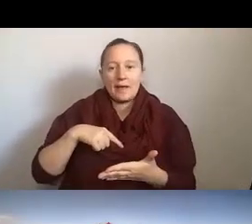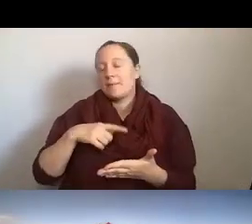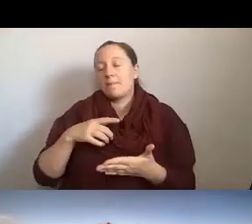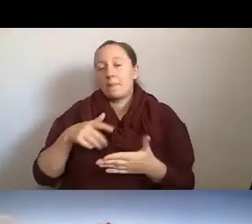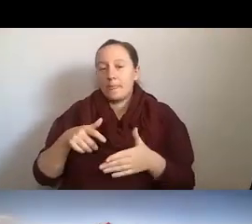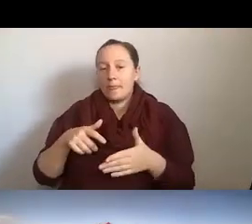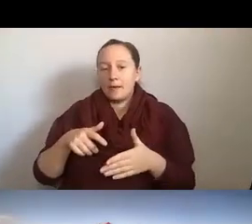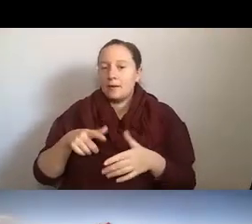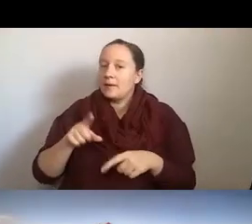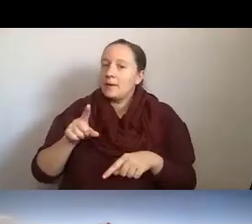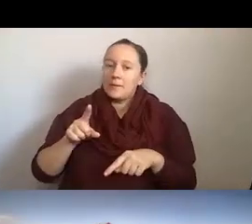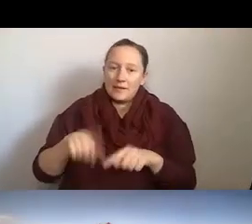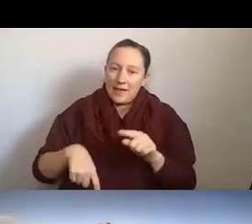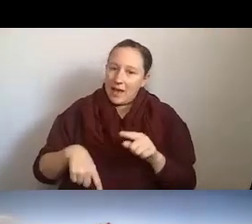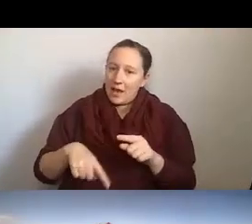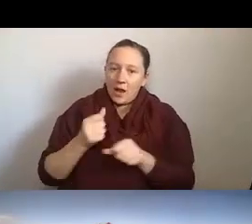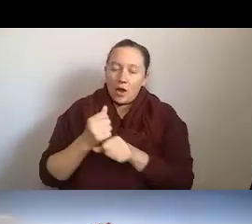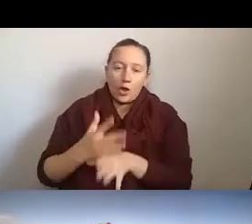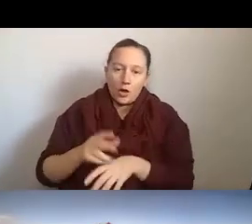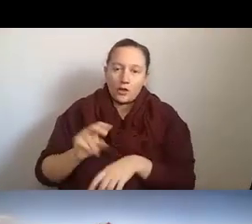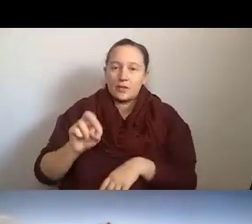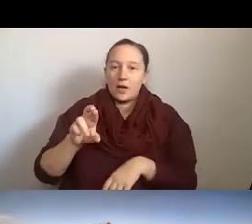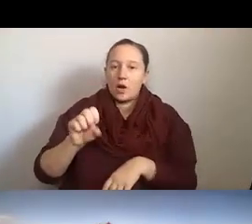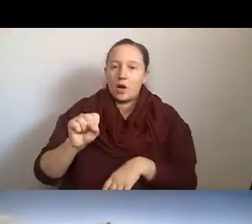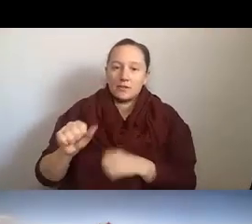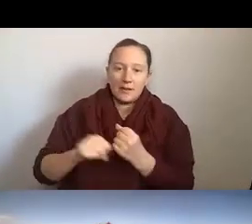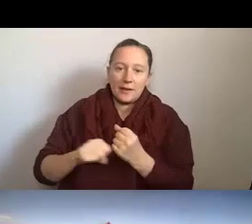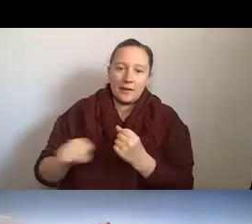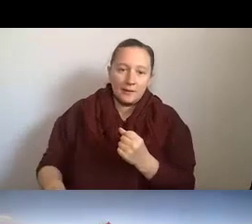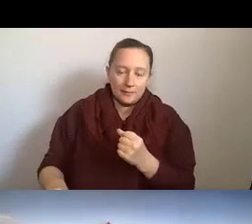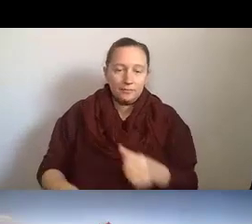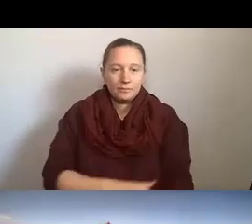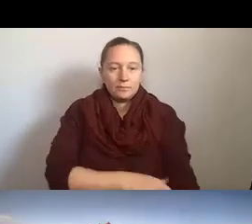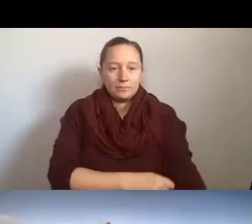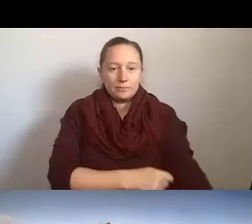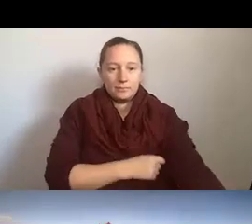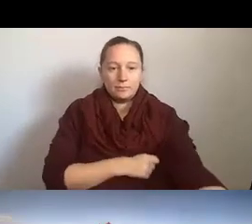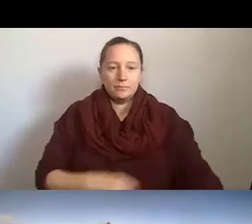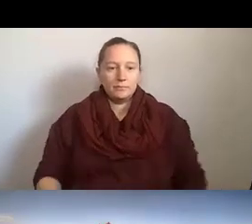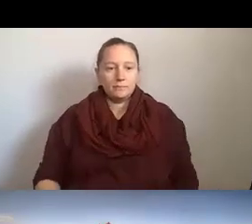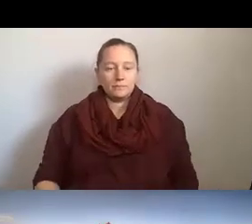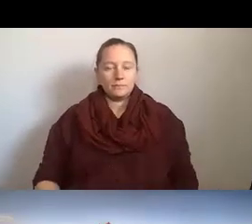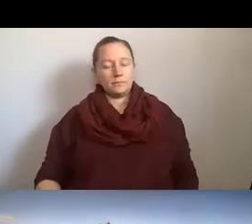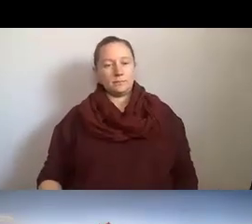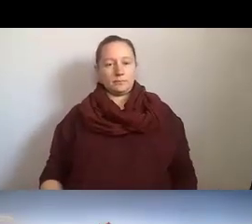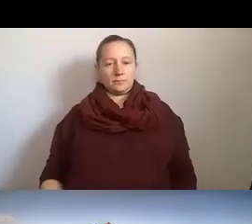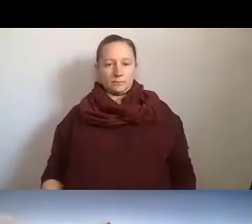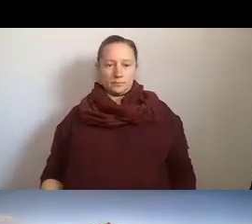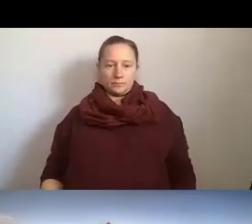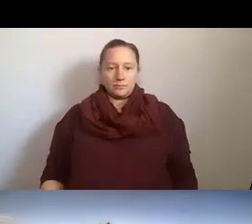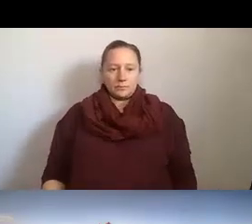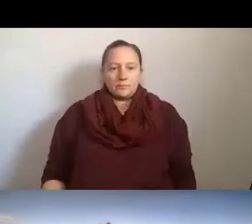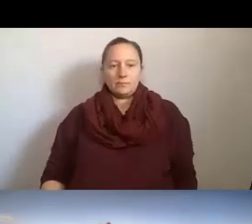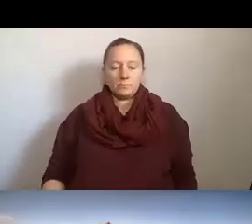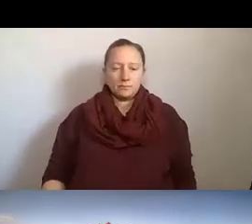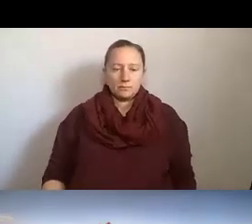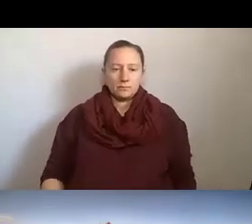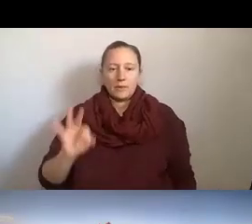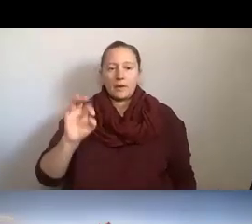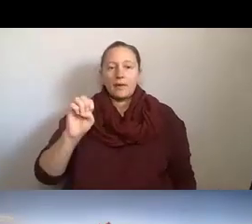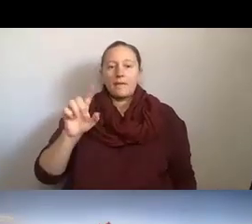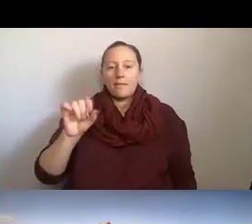grant has to have a science that is totally separate and apart from the training experience. It cannot be